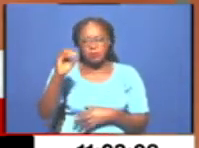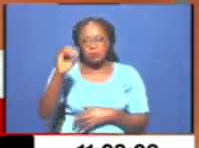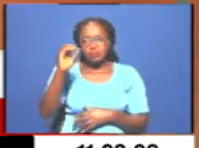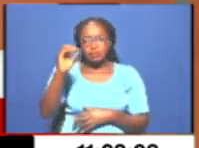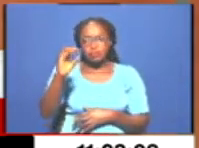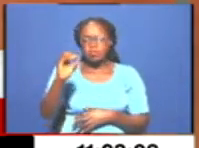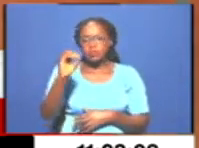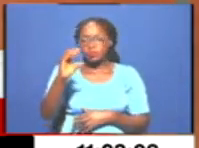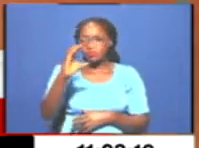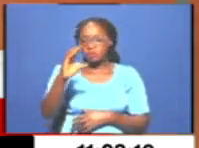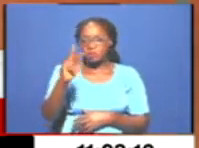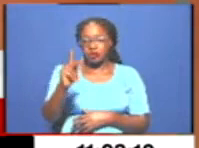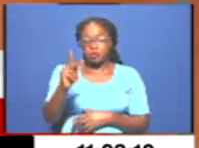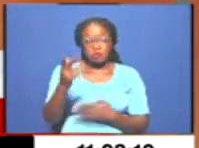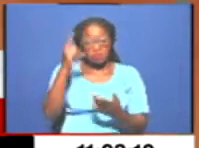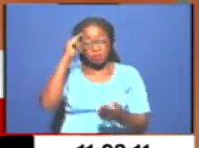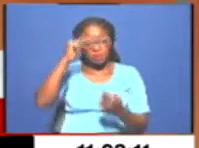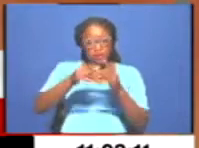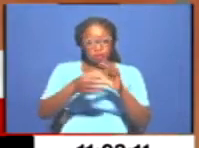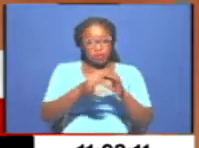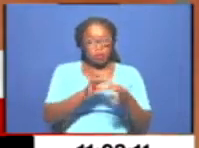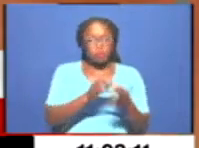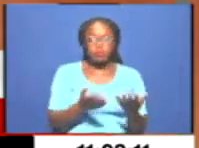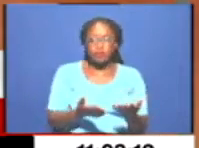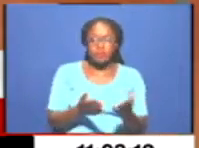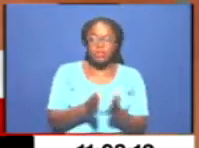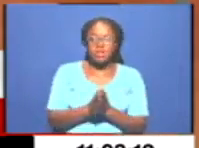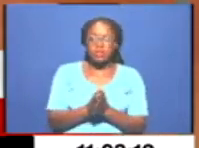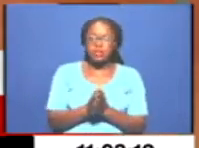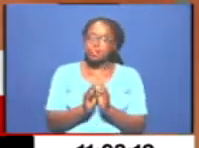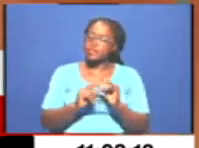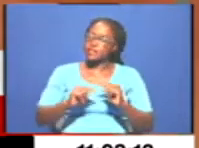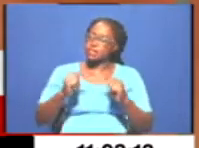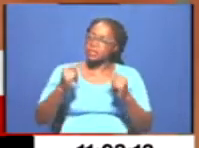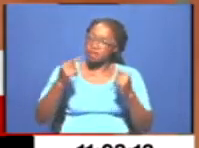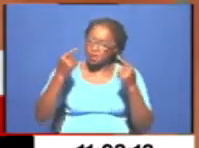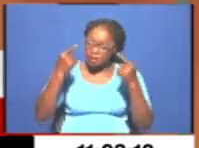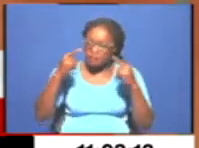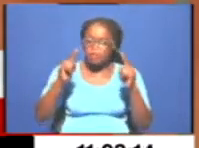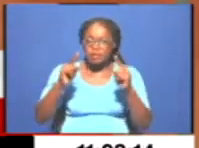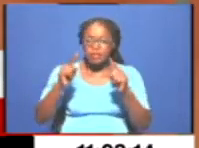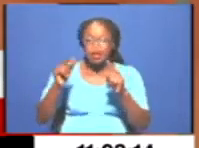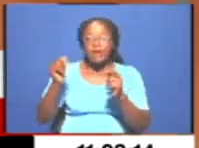Olympic Games, is elite athlete development. How do you want to achieve this?